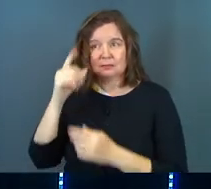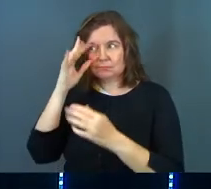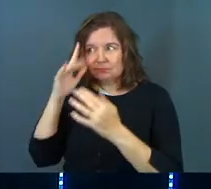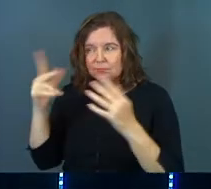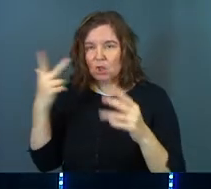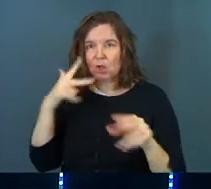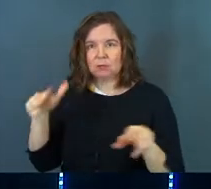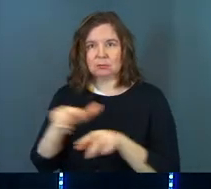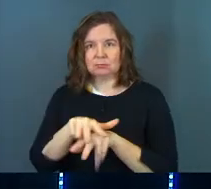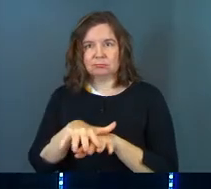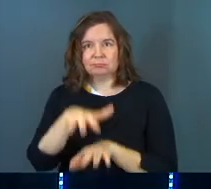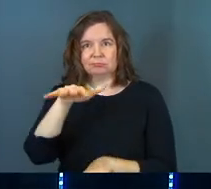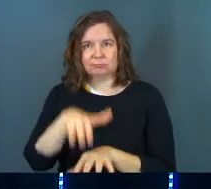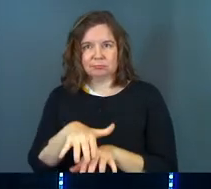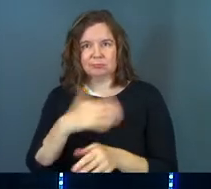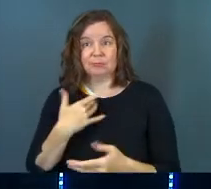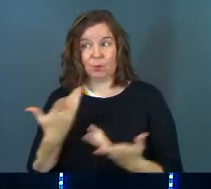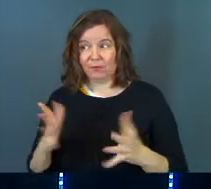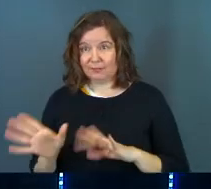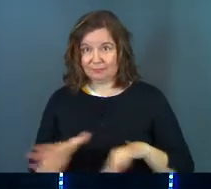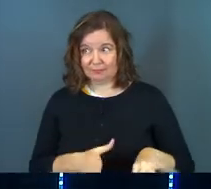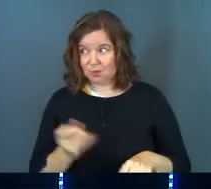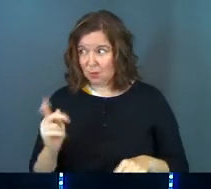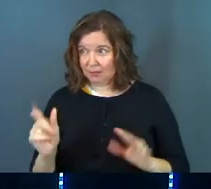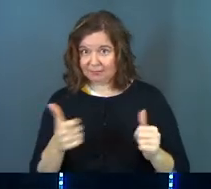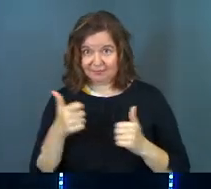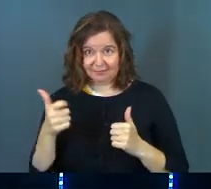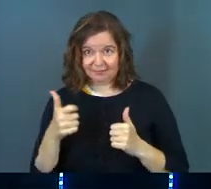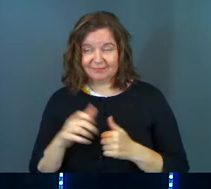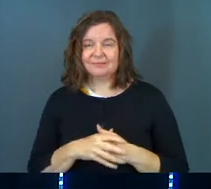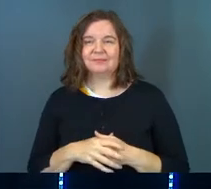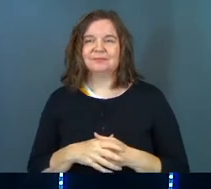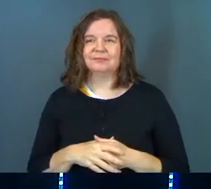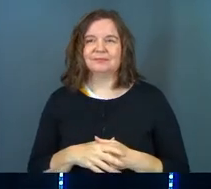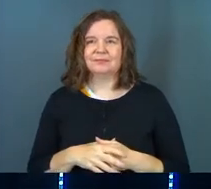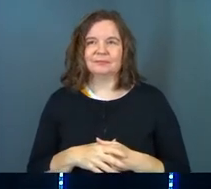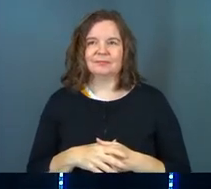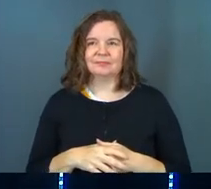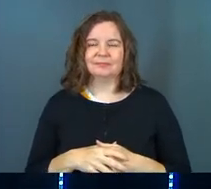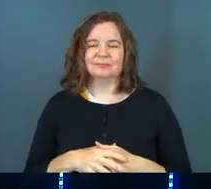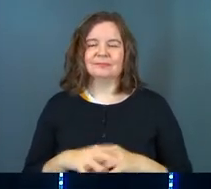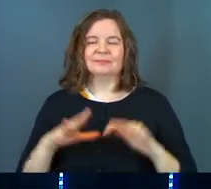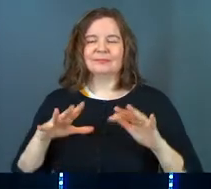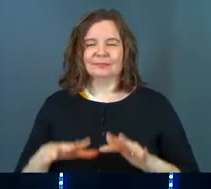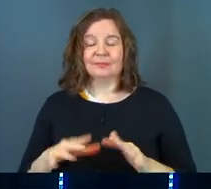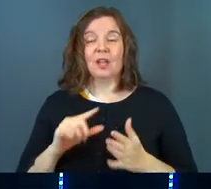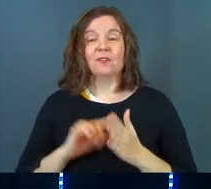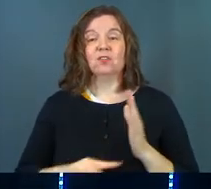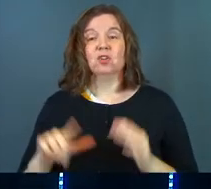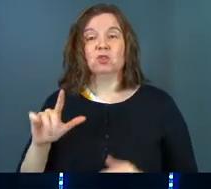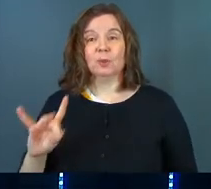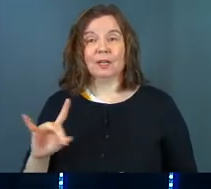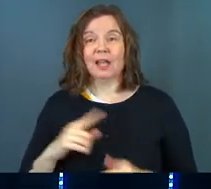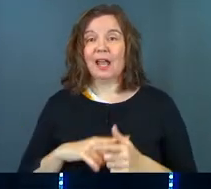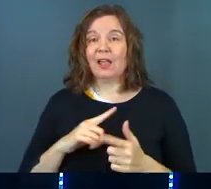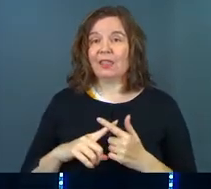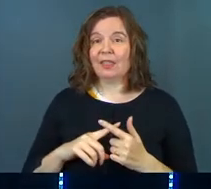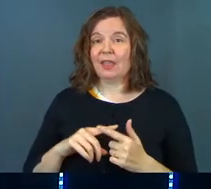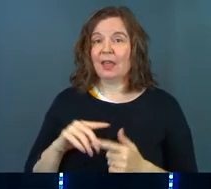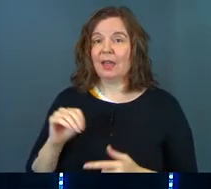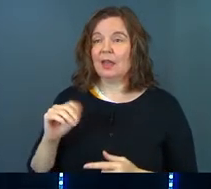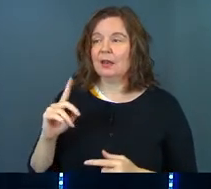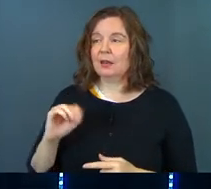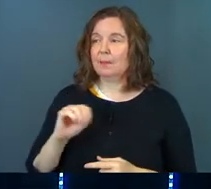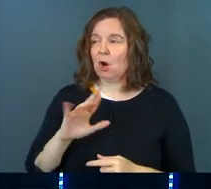periscoping. Okay, we're done with that part. You okay? Right? Verse 28. Then she returned to